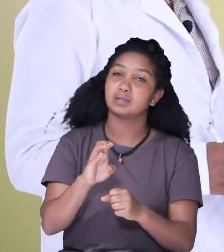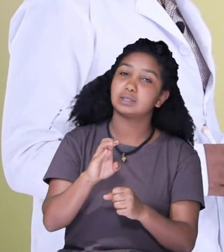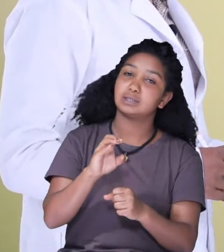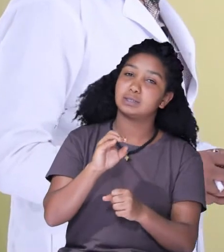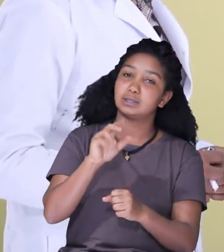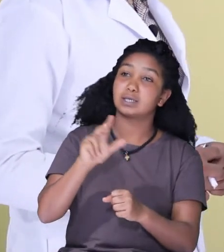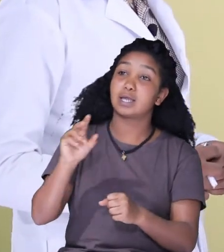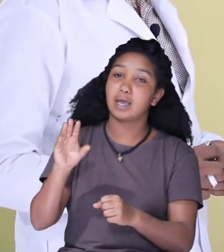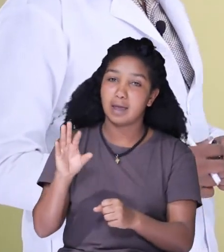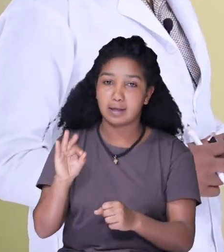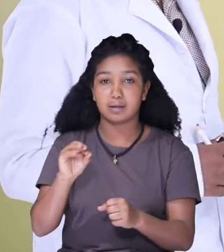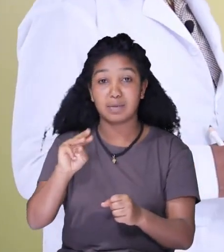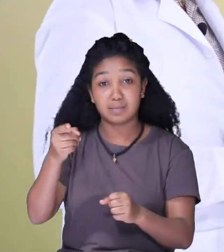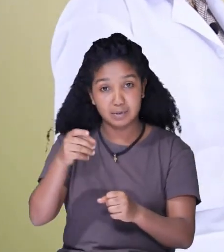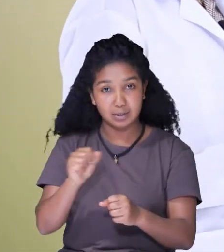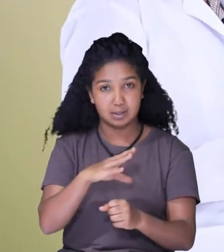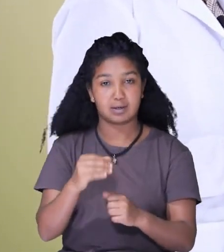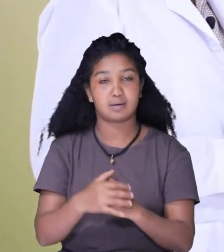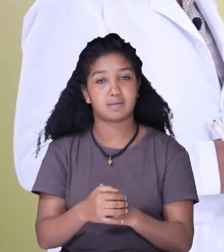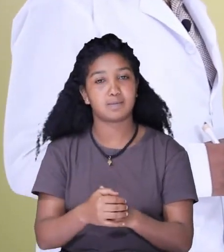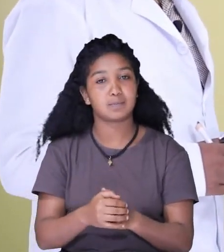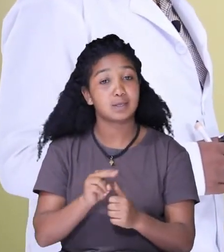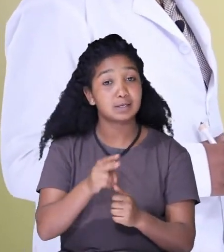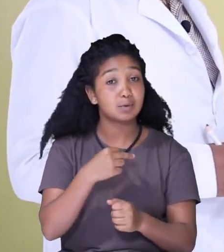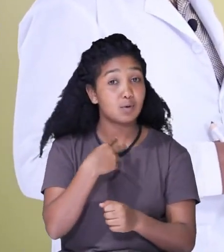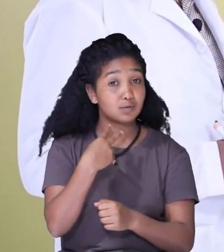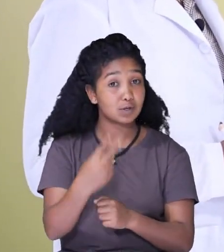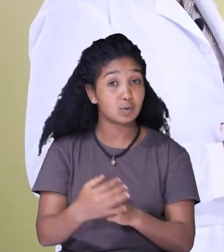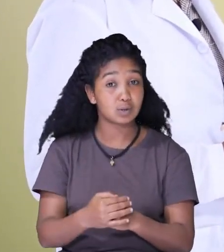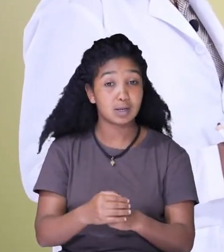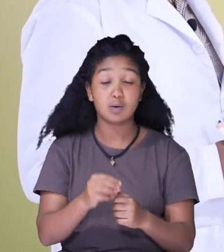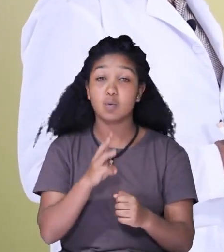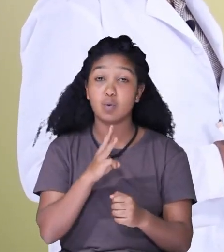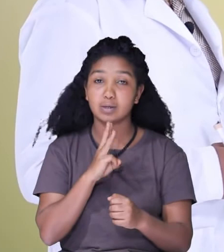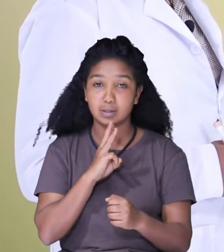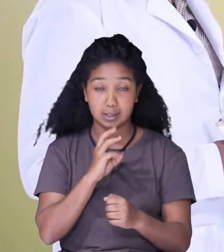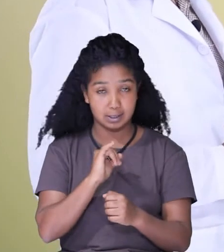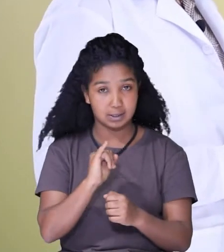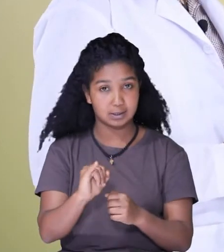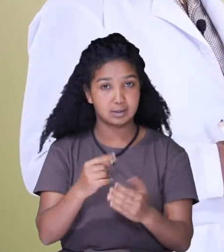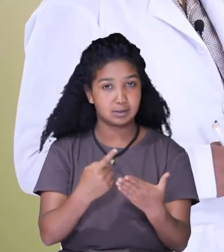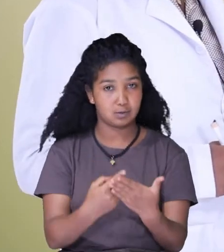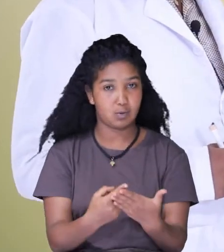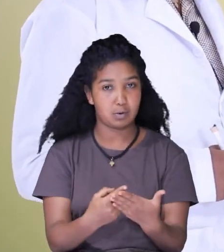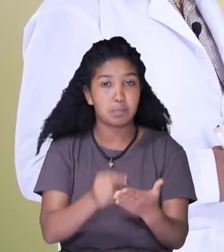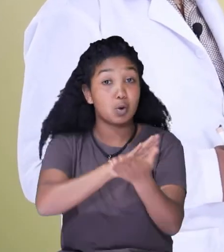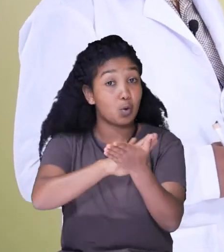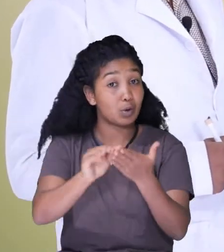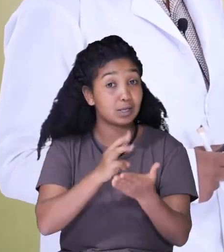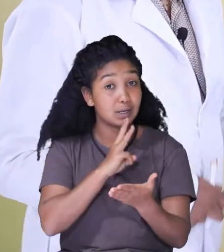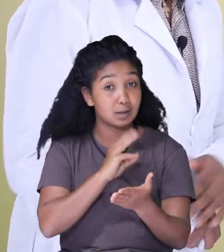1,438 meters per second, and the speed of sound in water is, this water is pure